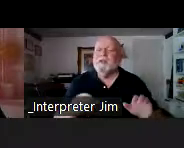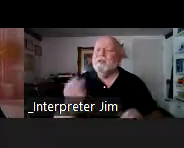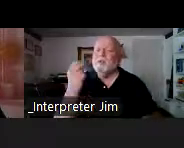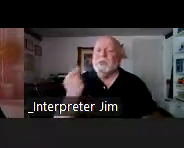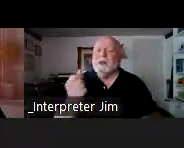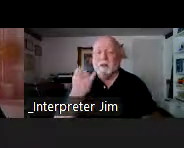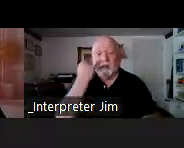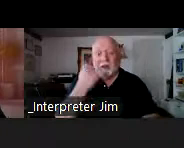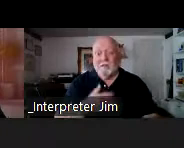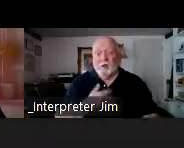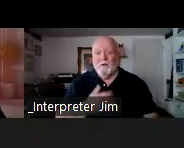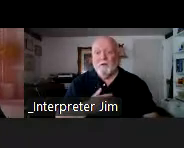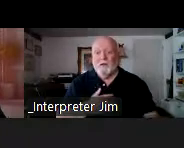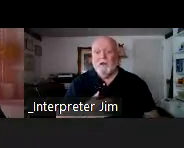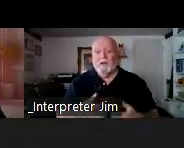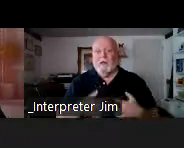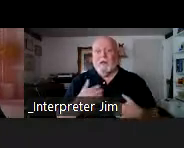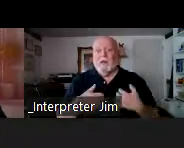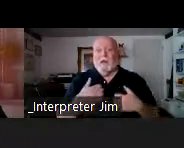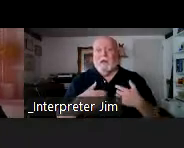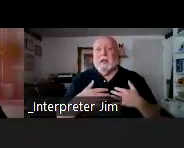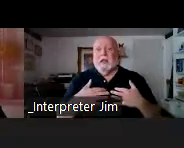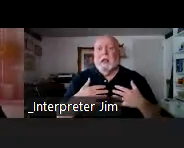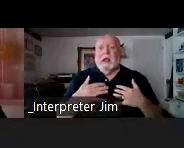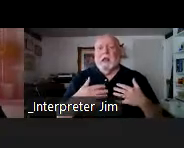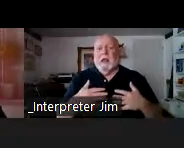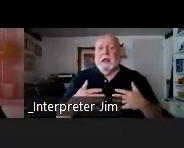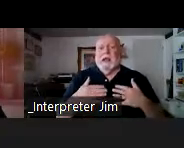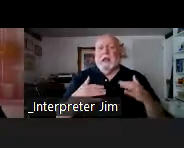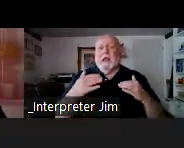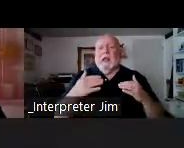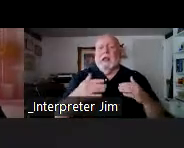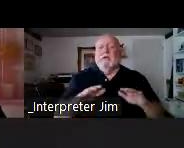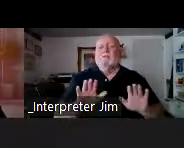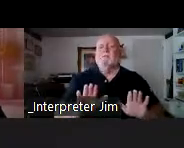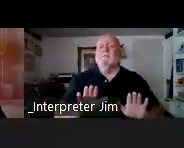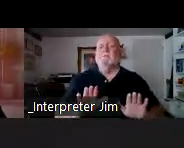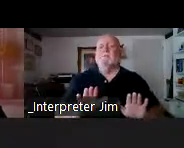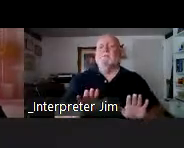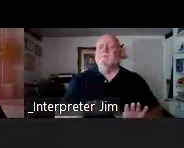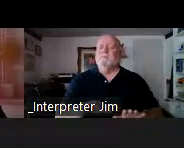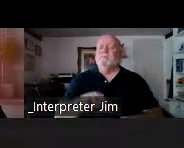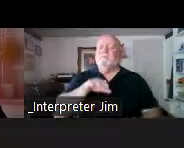feeling off kilter that can actually regulate ourselves.